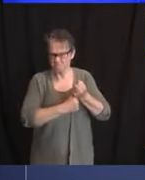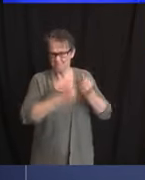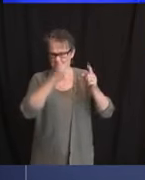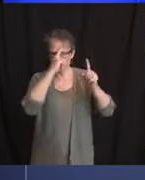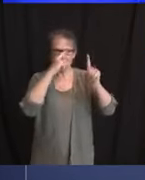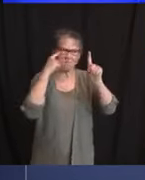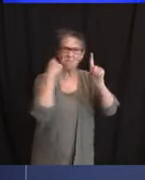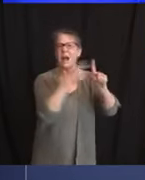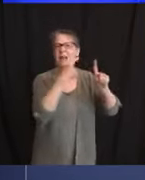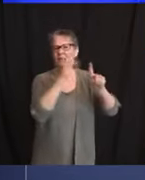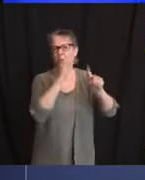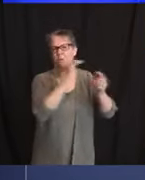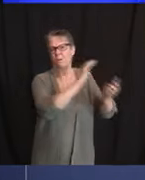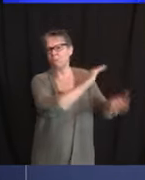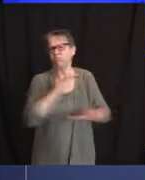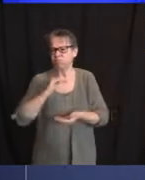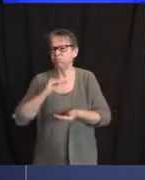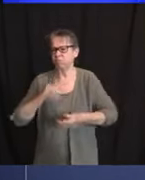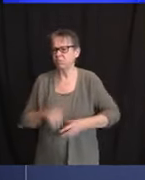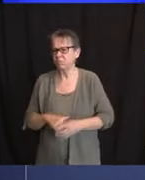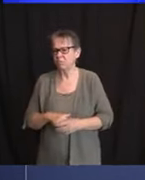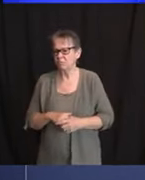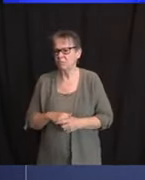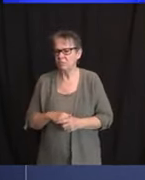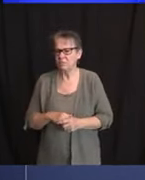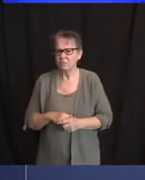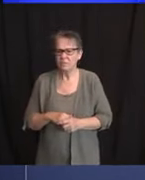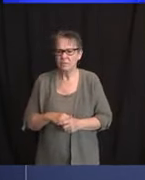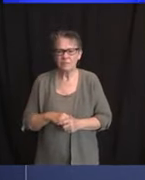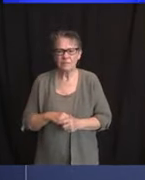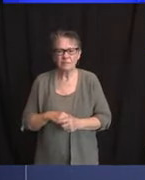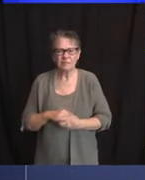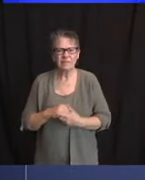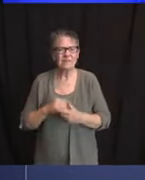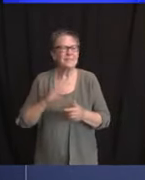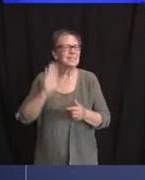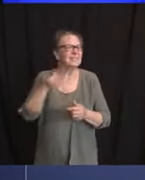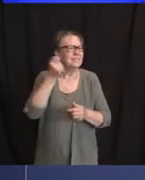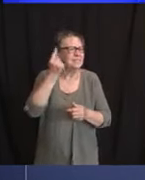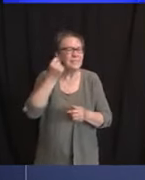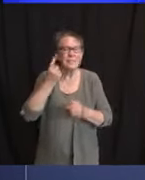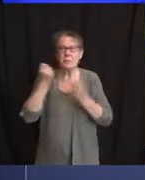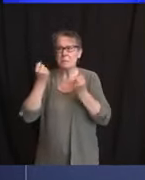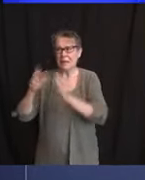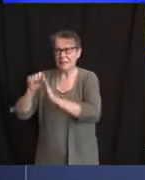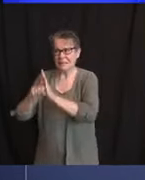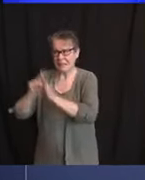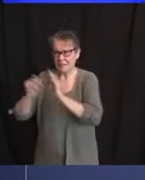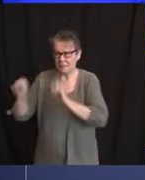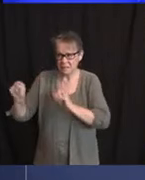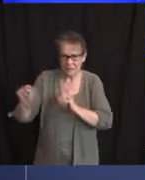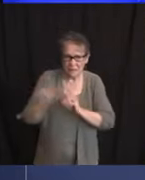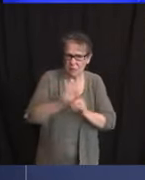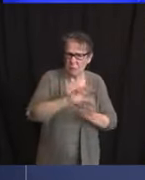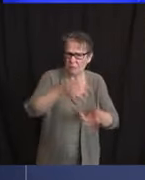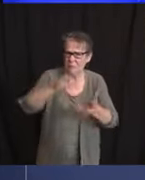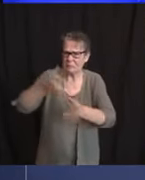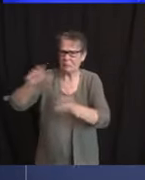COVID cases and the economic impact. This isn't a blue state or red state issue. This is an American